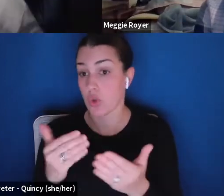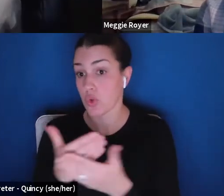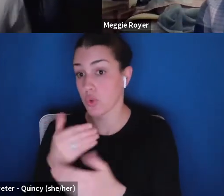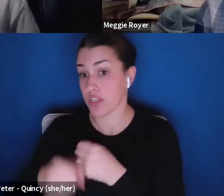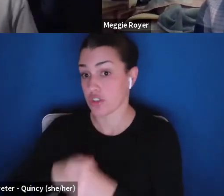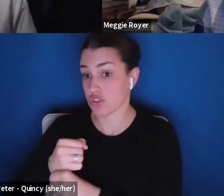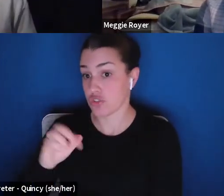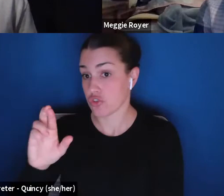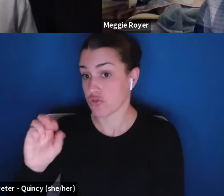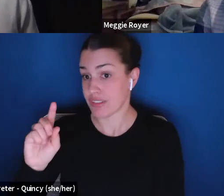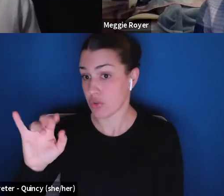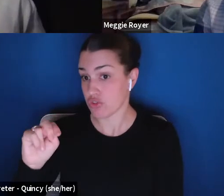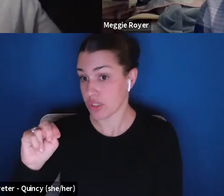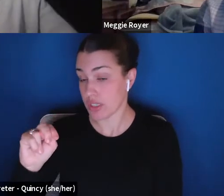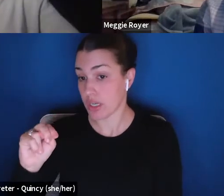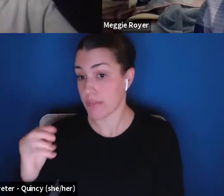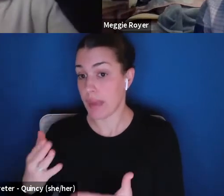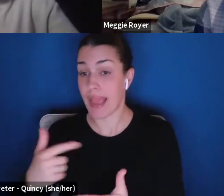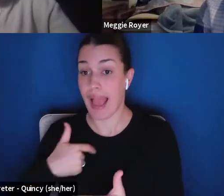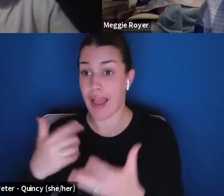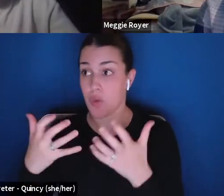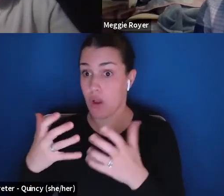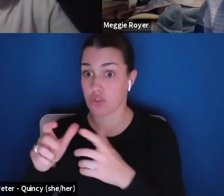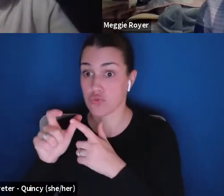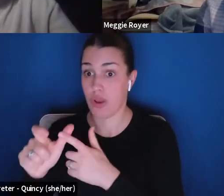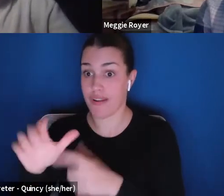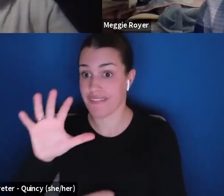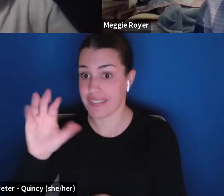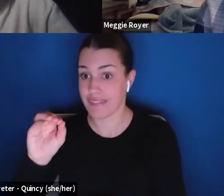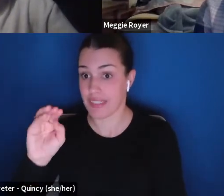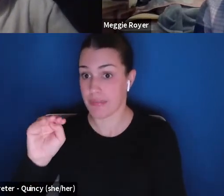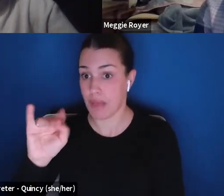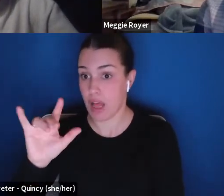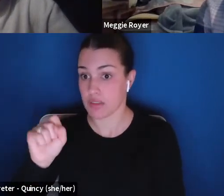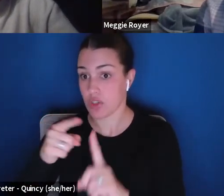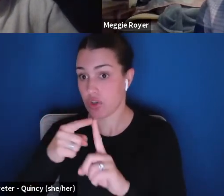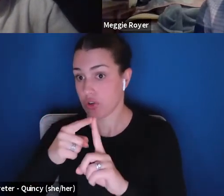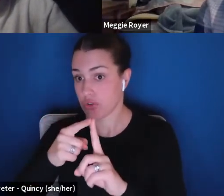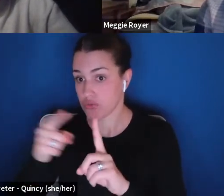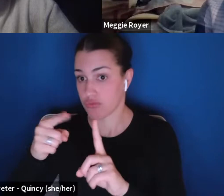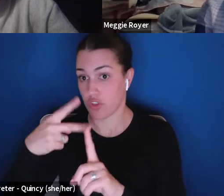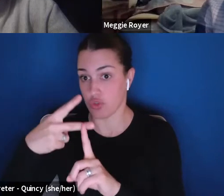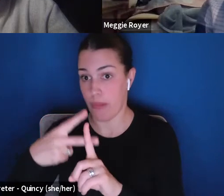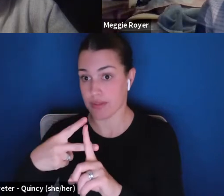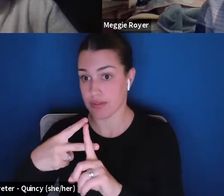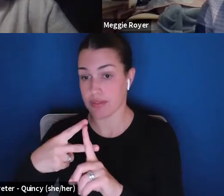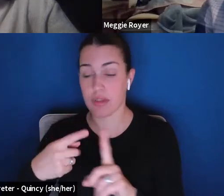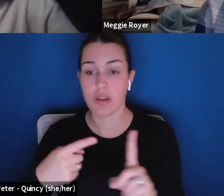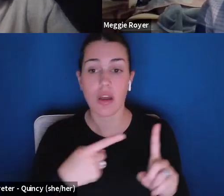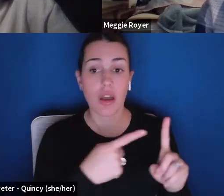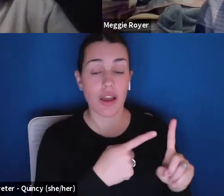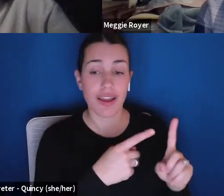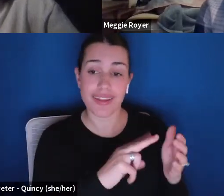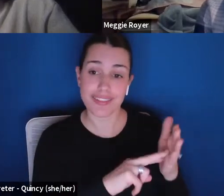be, I want to run 50 miles across 2 months, whereas an intention might be something